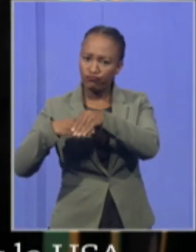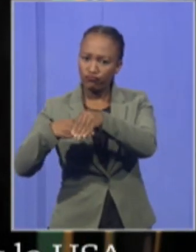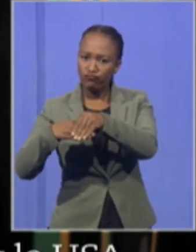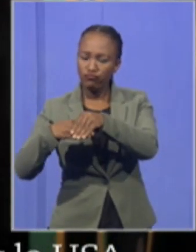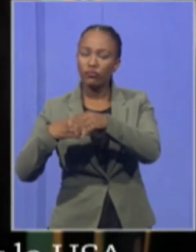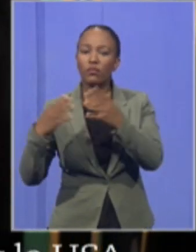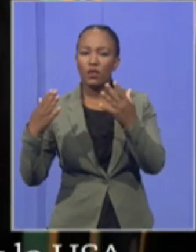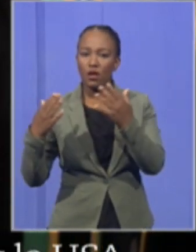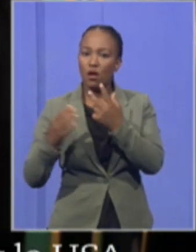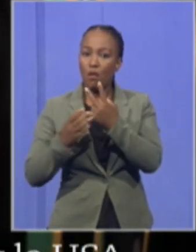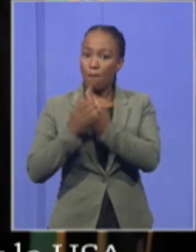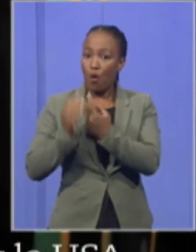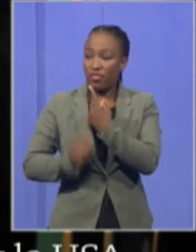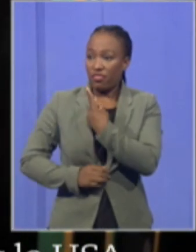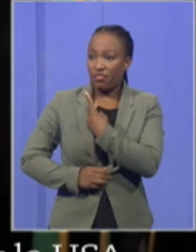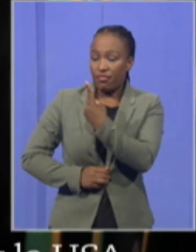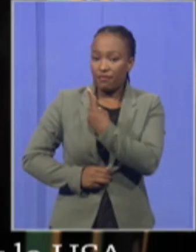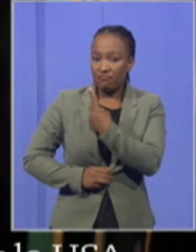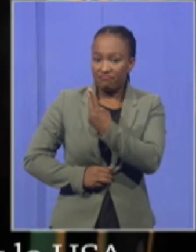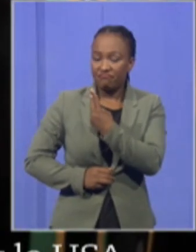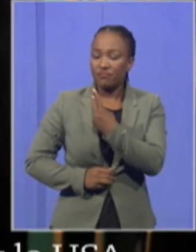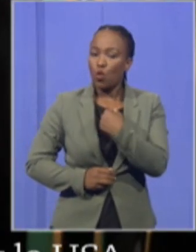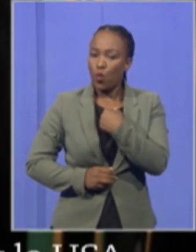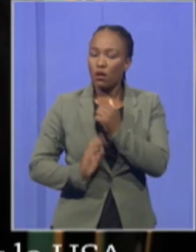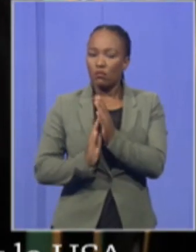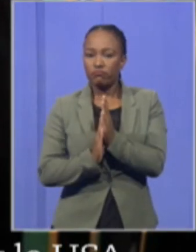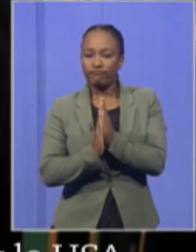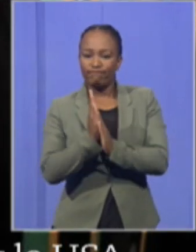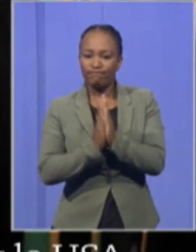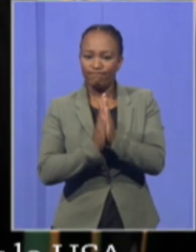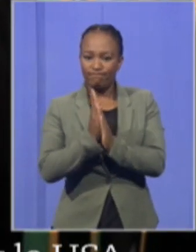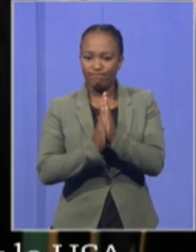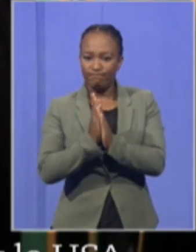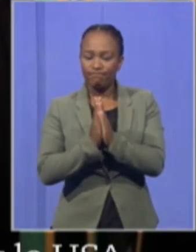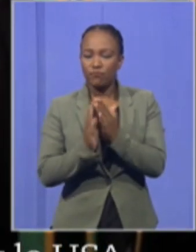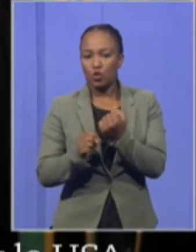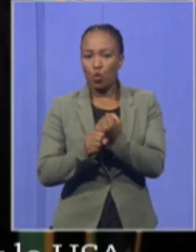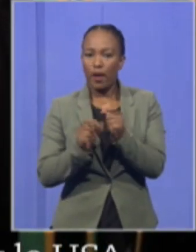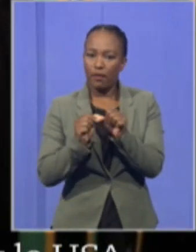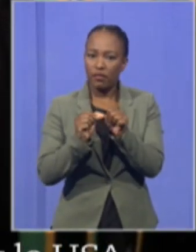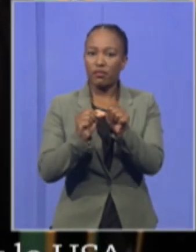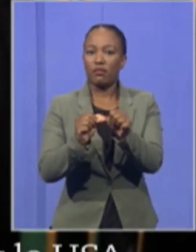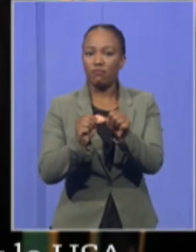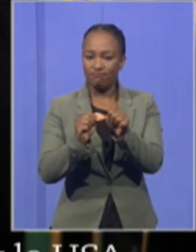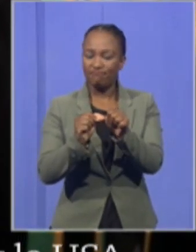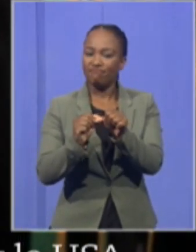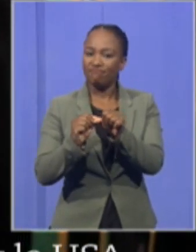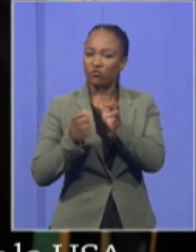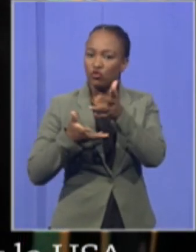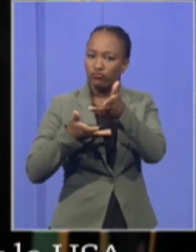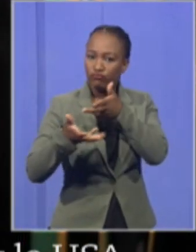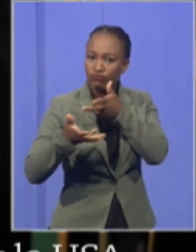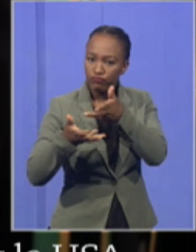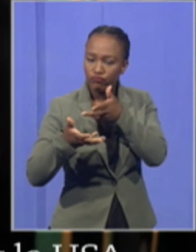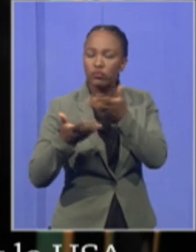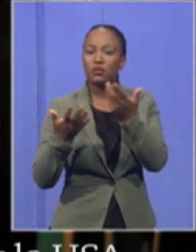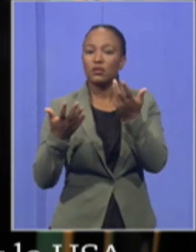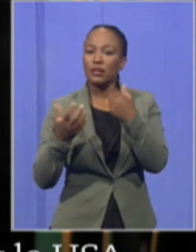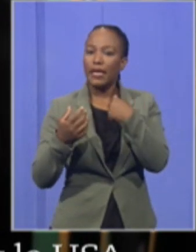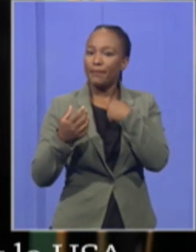both said we are looking forward to continued dealings and engagement. I was